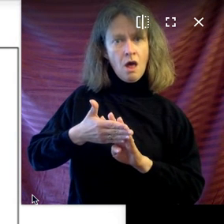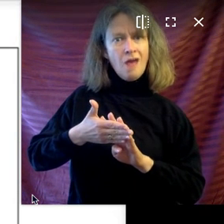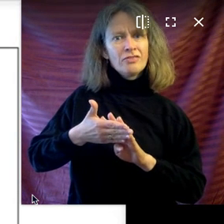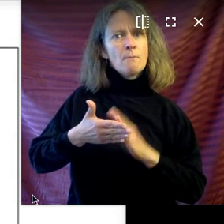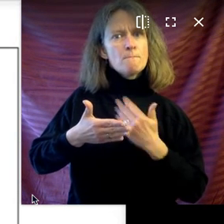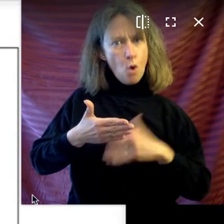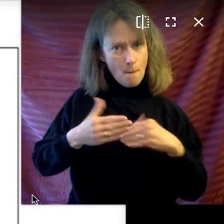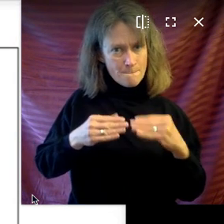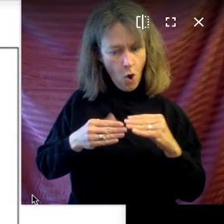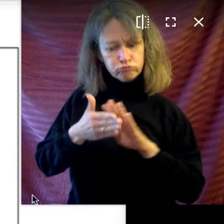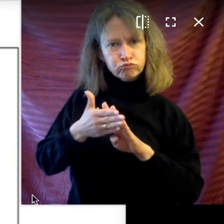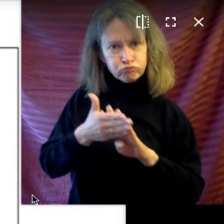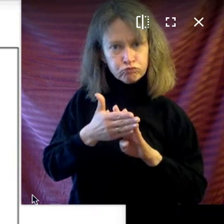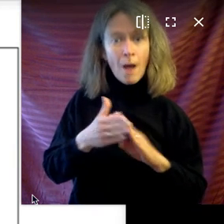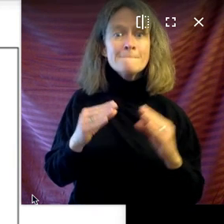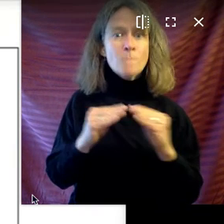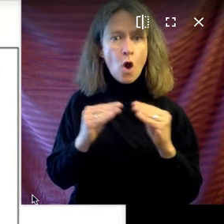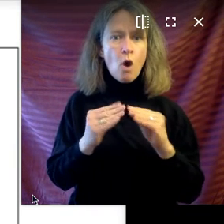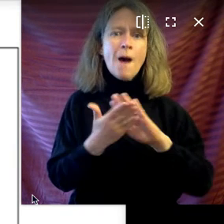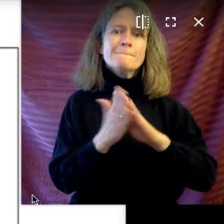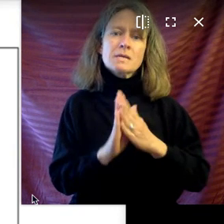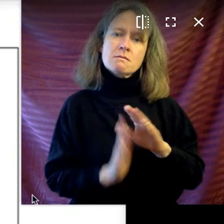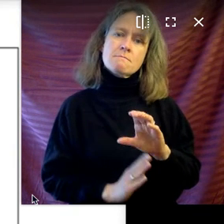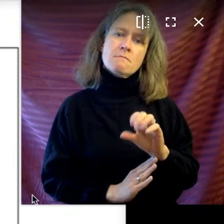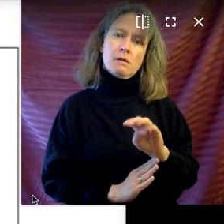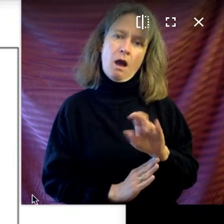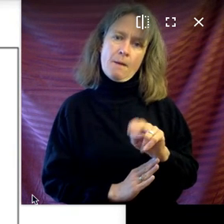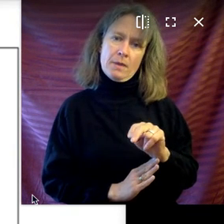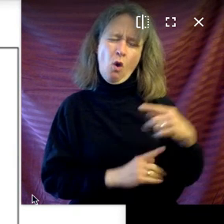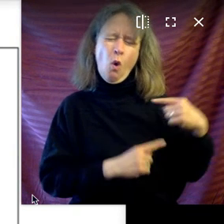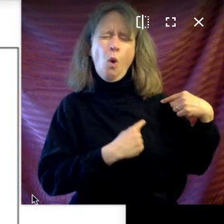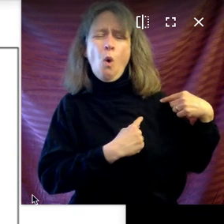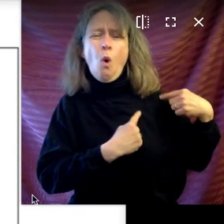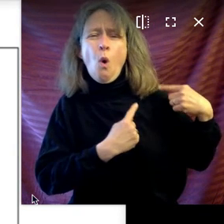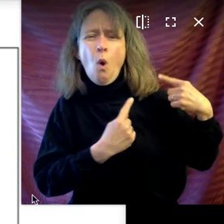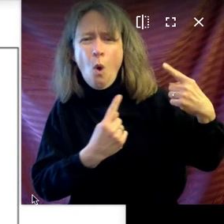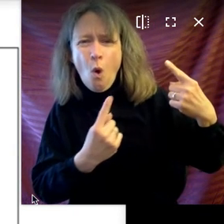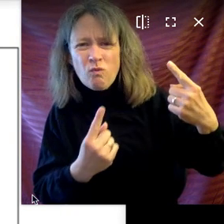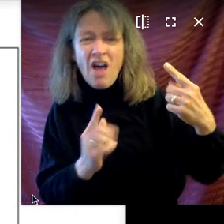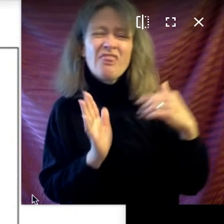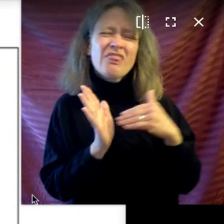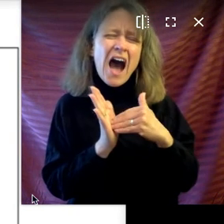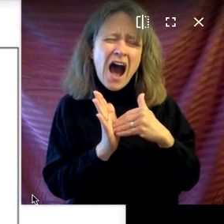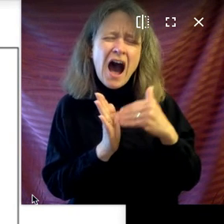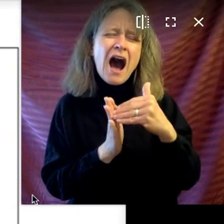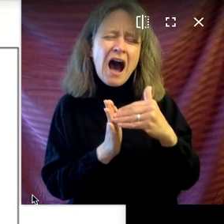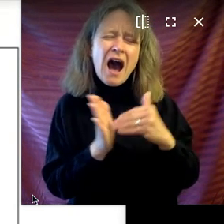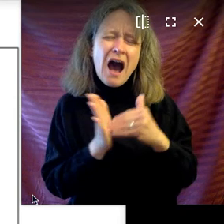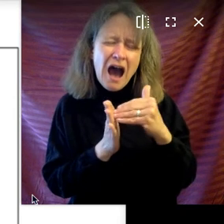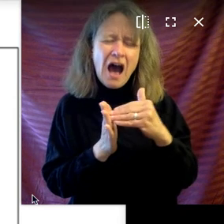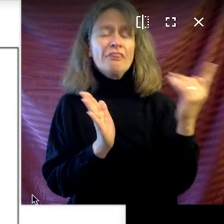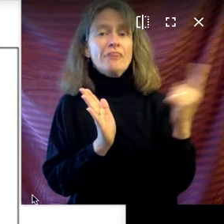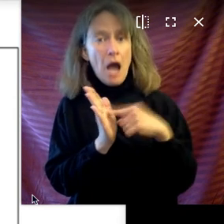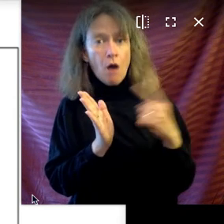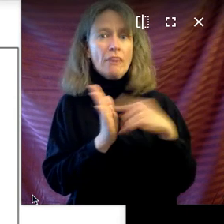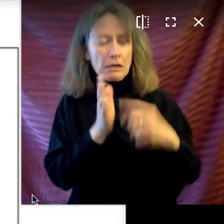good adaptation becomes common. So you repeat yourself a